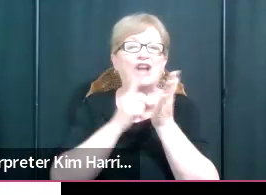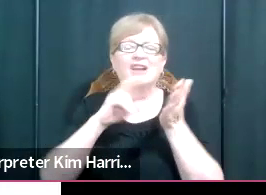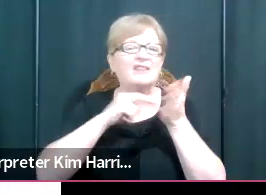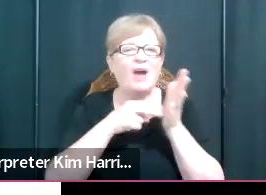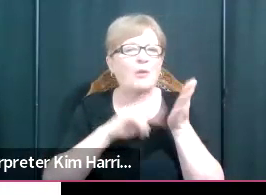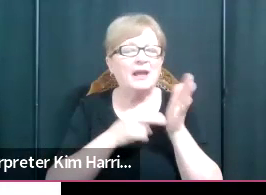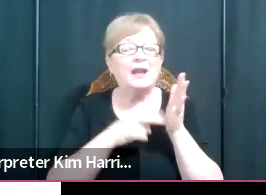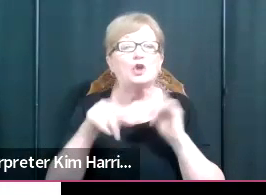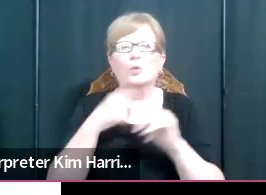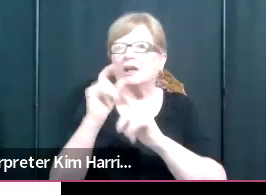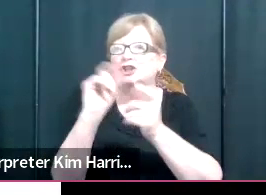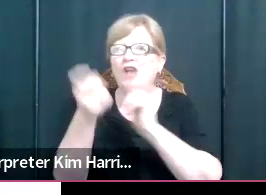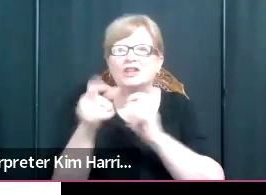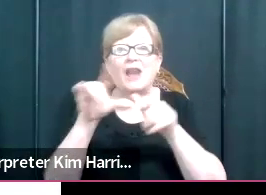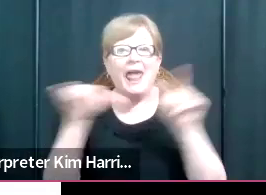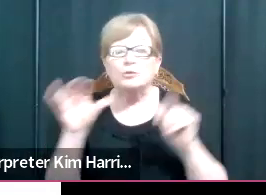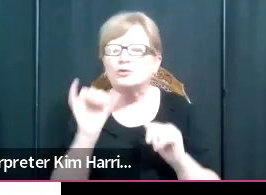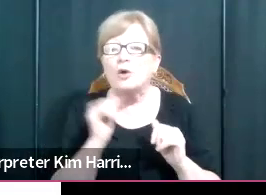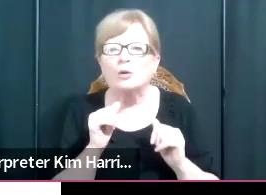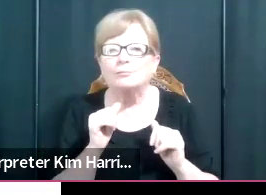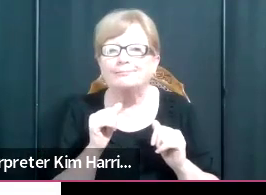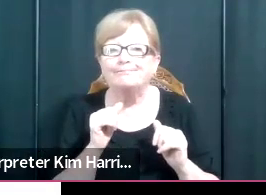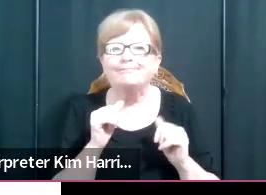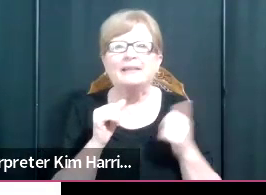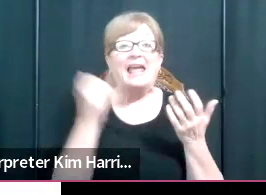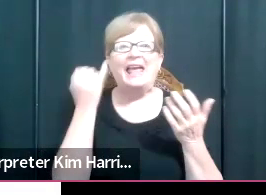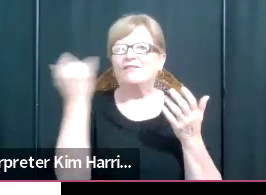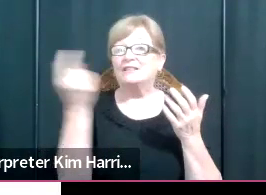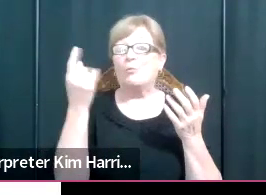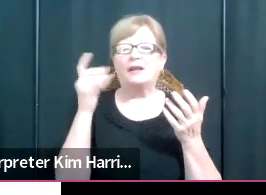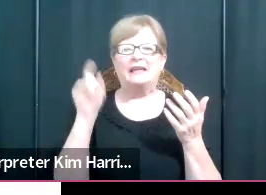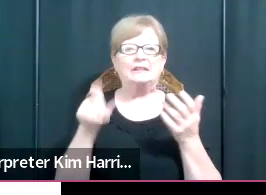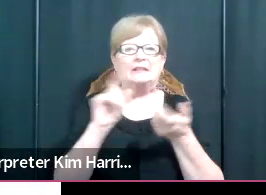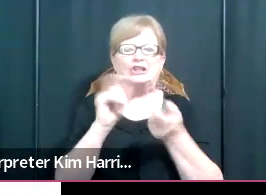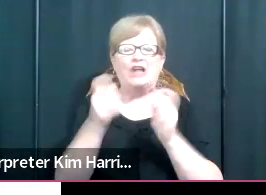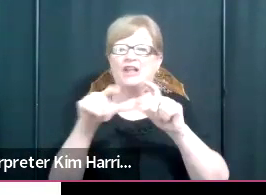change languages if somebody has a need for that.